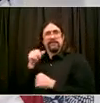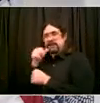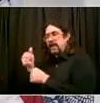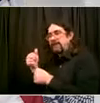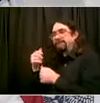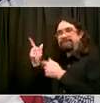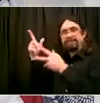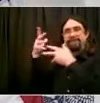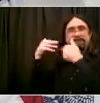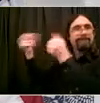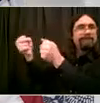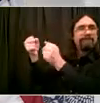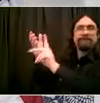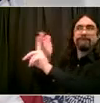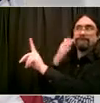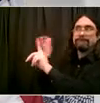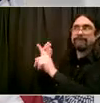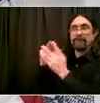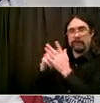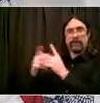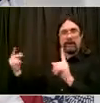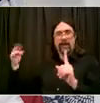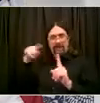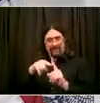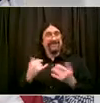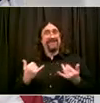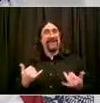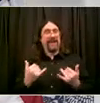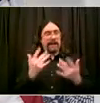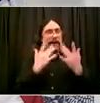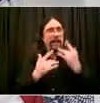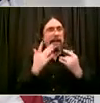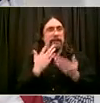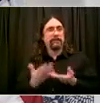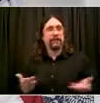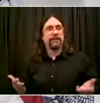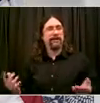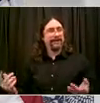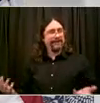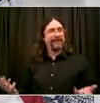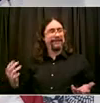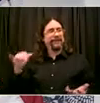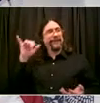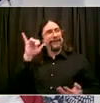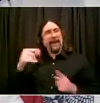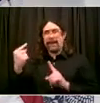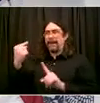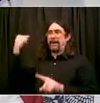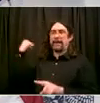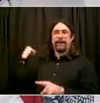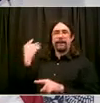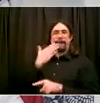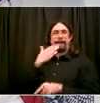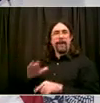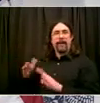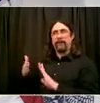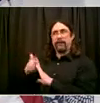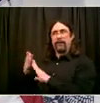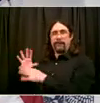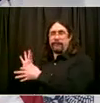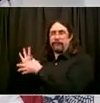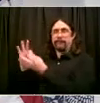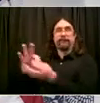frustrating, that even though our doctors have given people such clear instruction and tried to support people in so many ways, and we've had mass distribution and so many